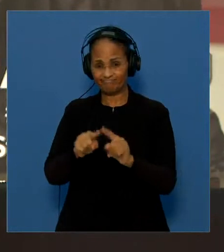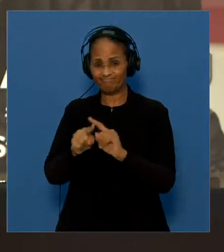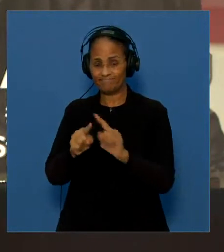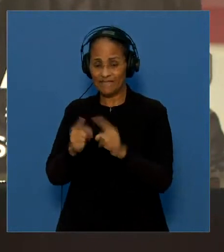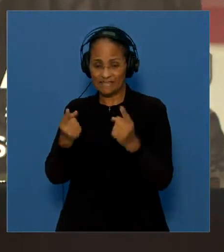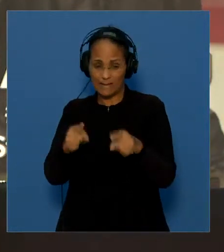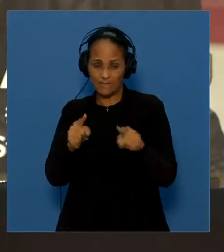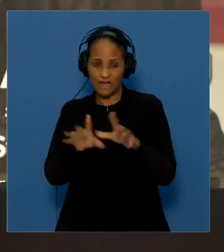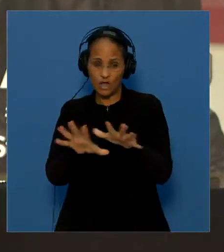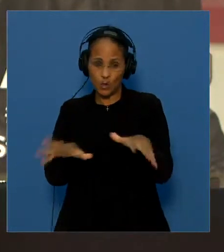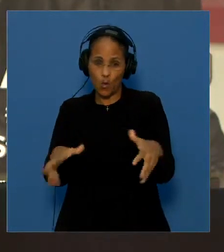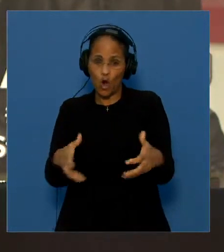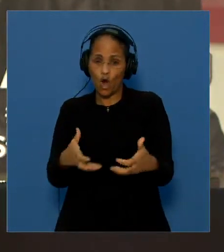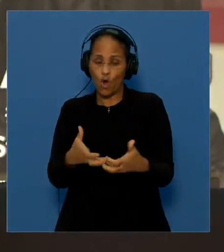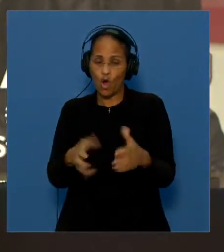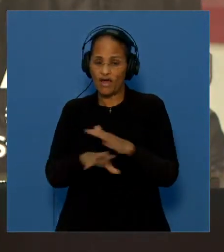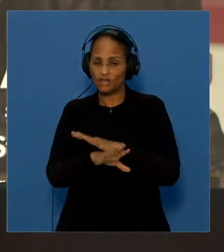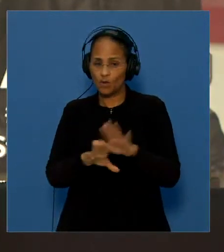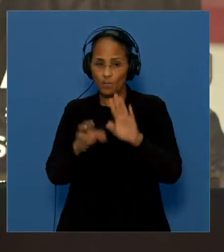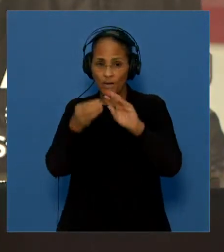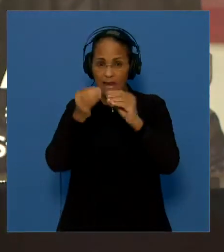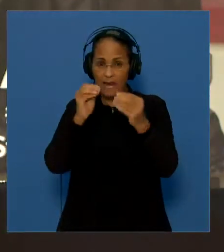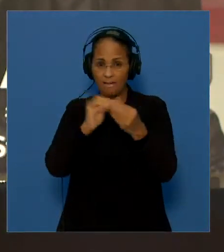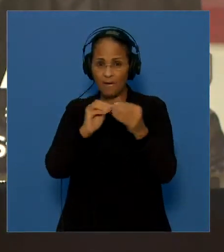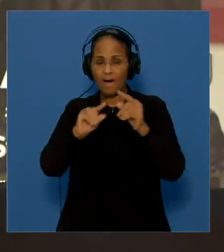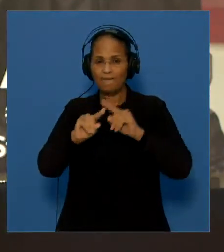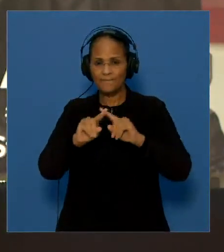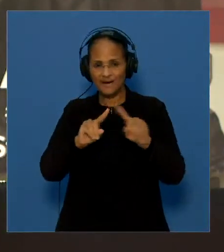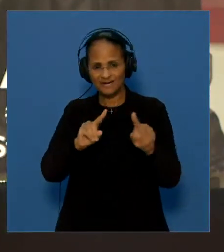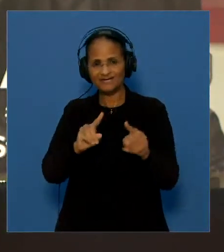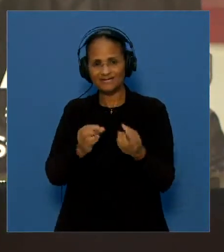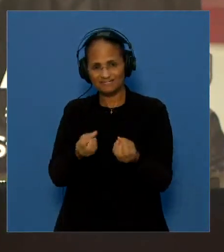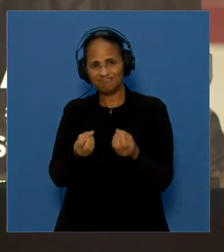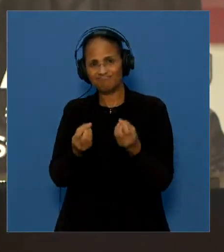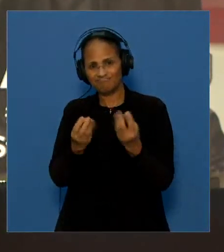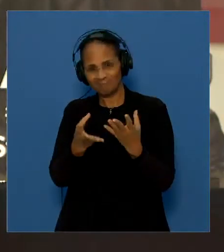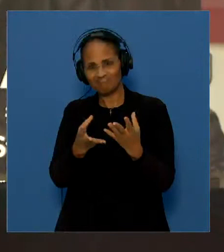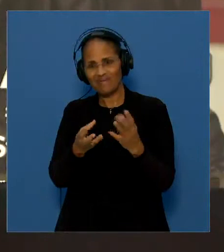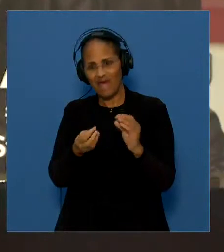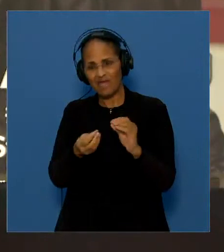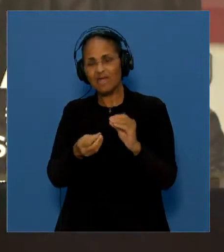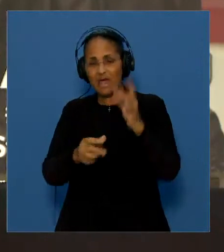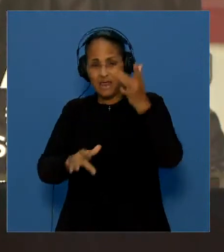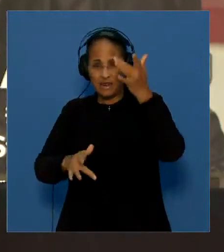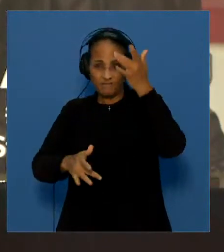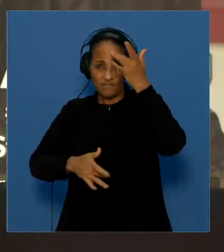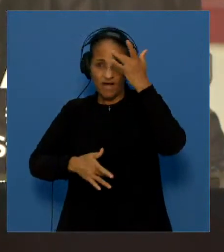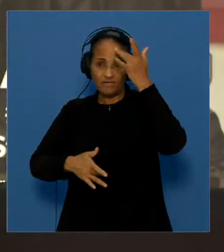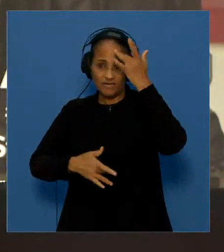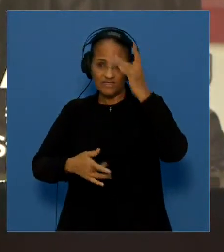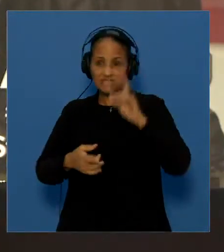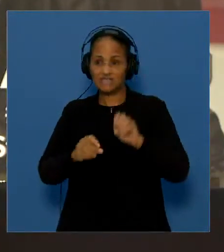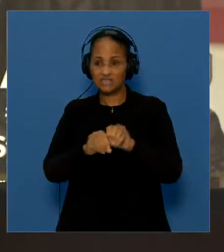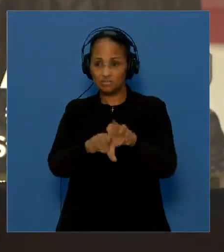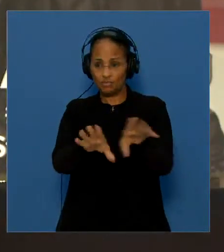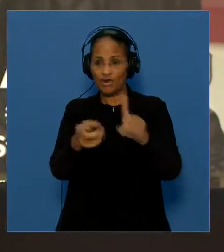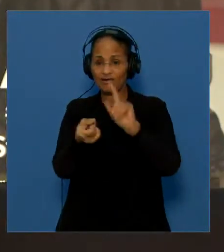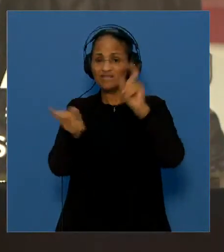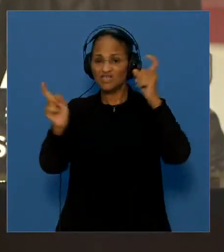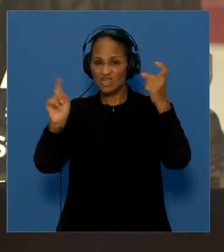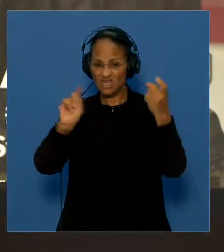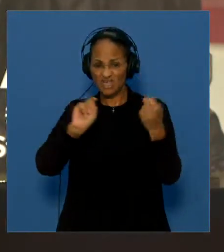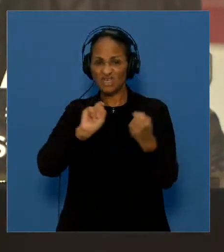world. I don't want to put the number on it, but there's a significant amount. Viruses do mutate all the time. There's